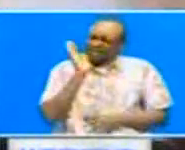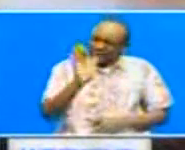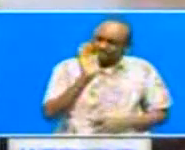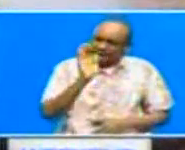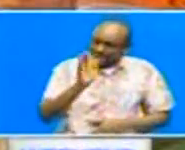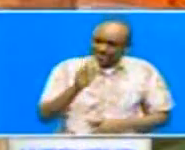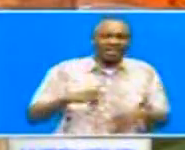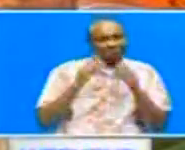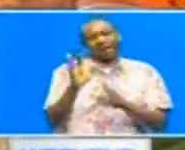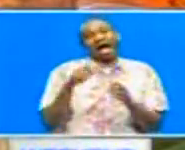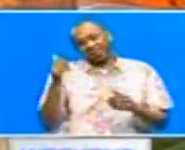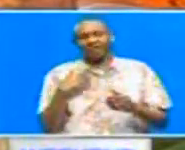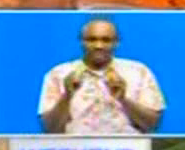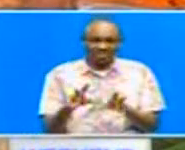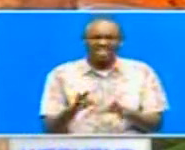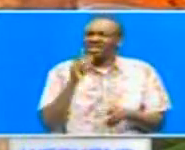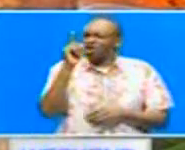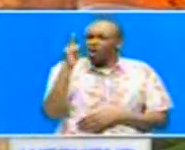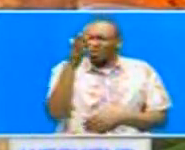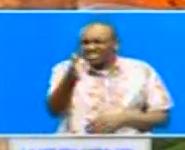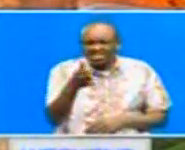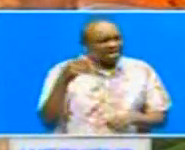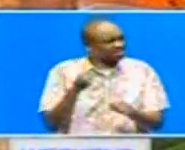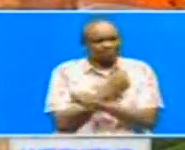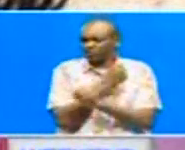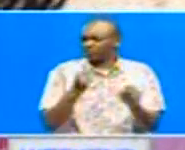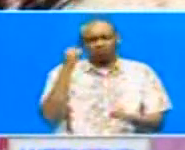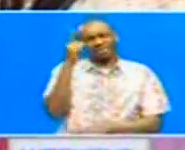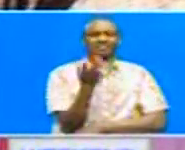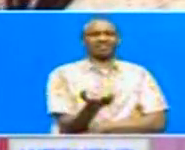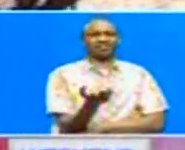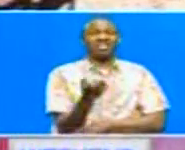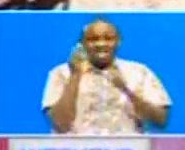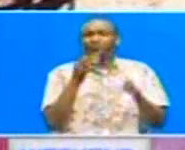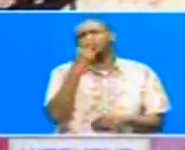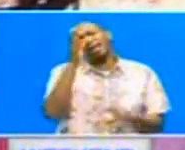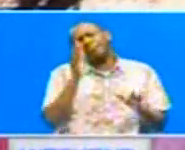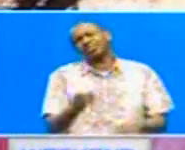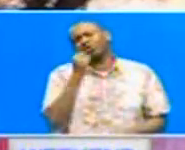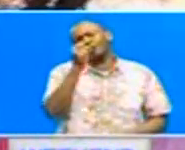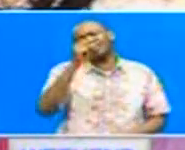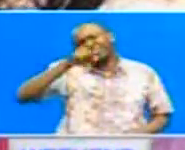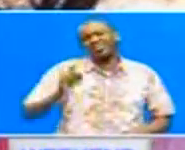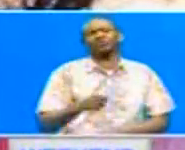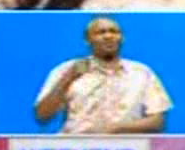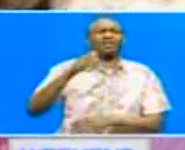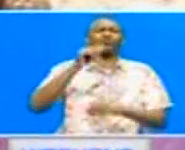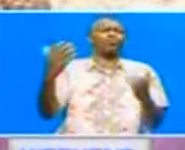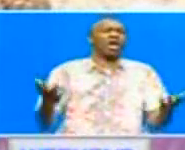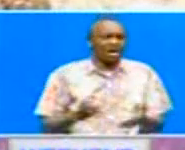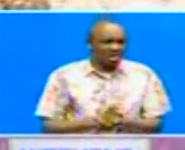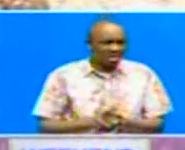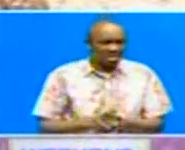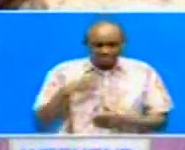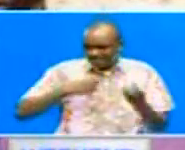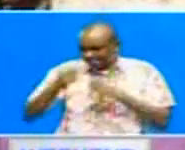two children. The new rules do not make sense to her, she says. If you have a fine of 500, atatoa wapi, na